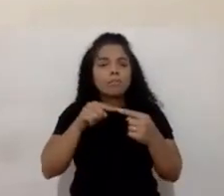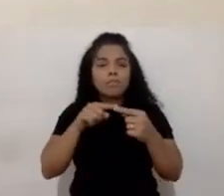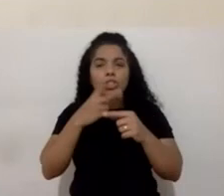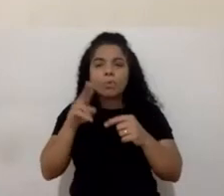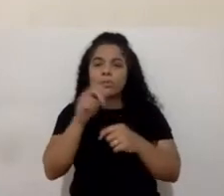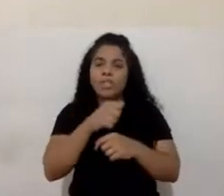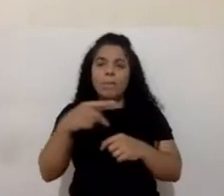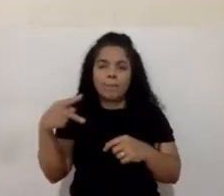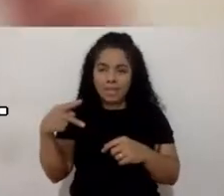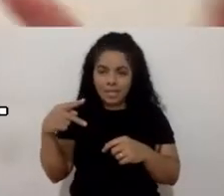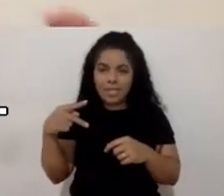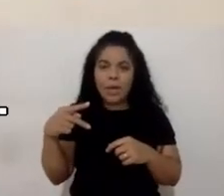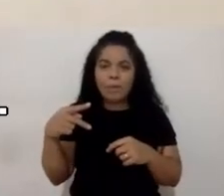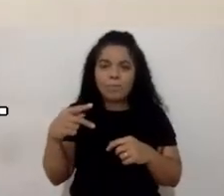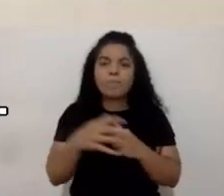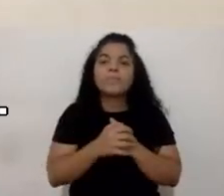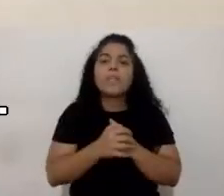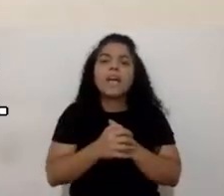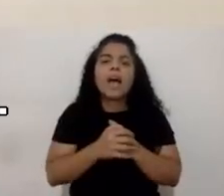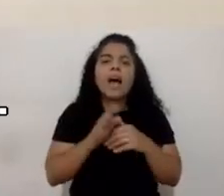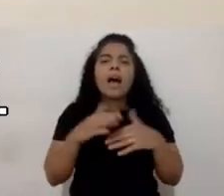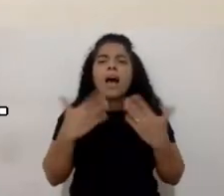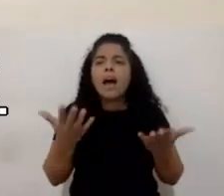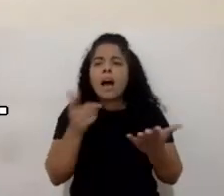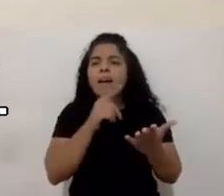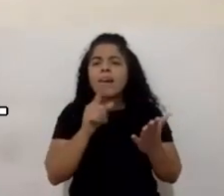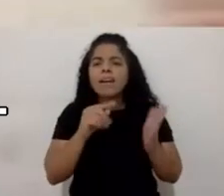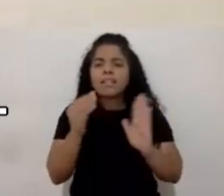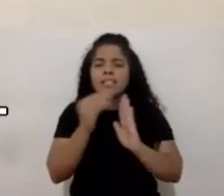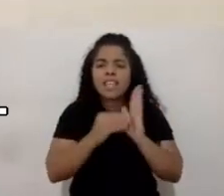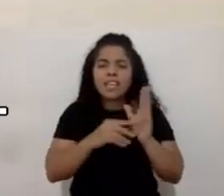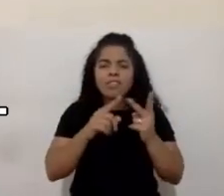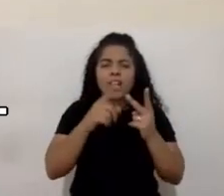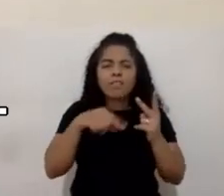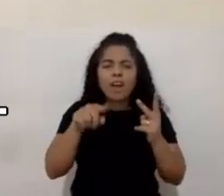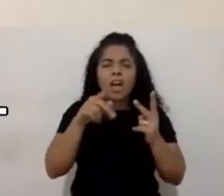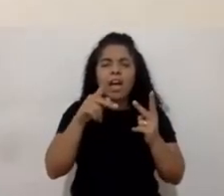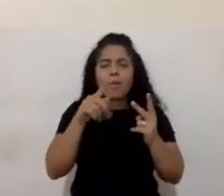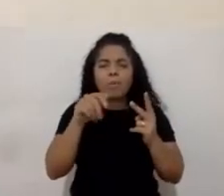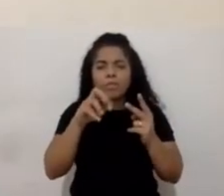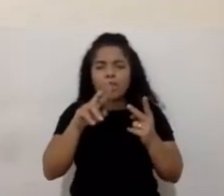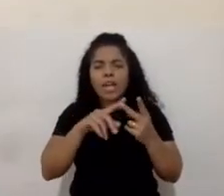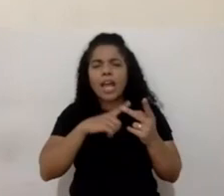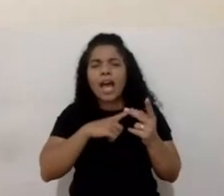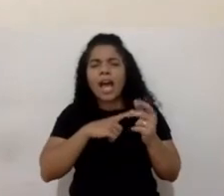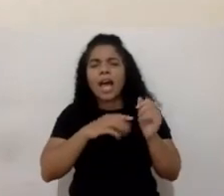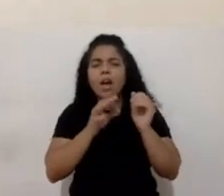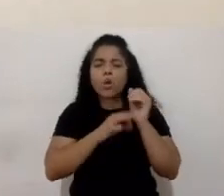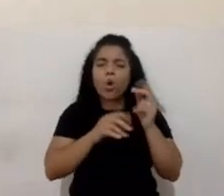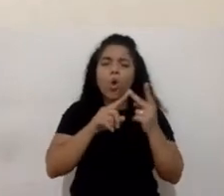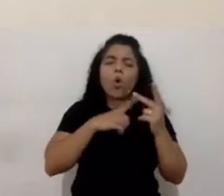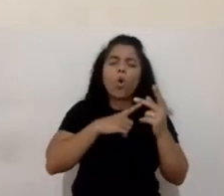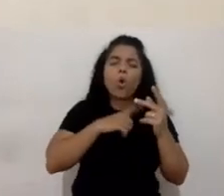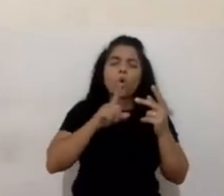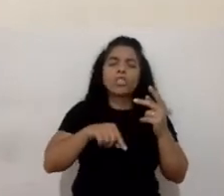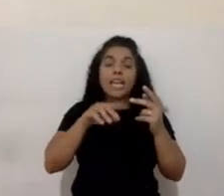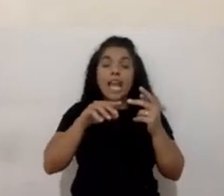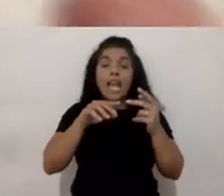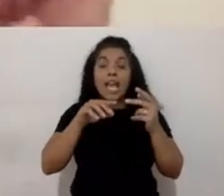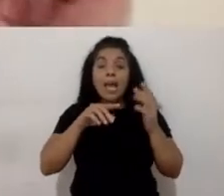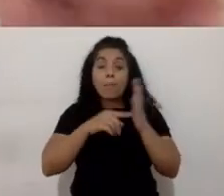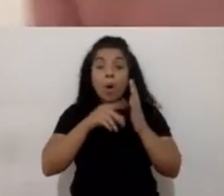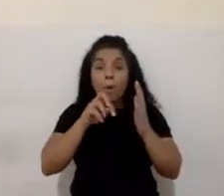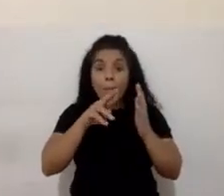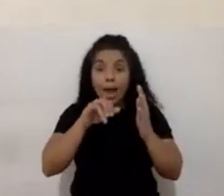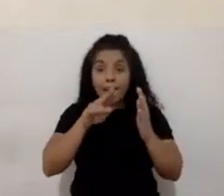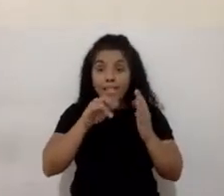virtual machines. It will provision your database and the networking to connect it all up in the proper way. And then you can provide that to teams so that they can use it without having